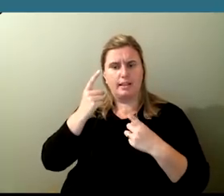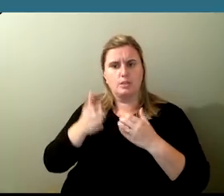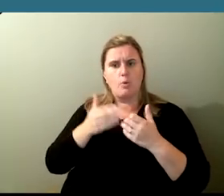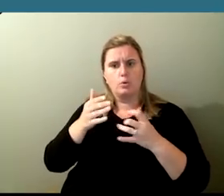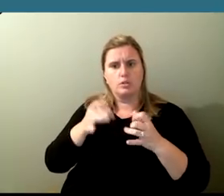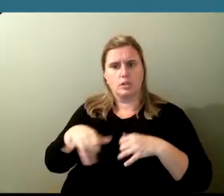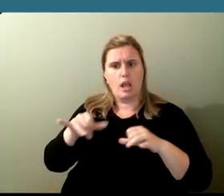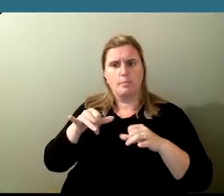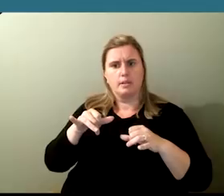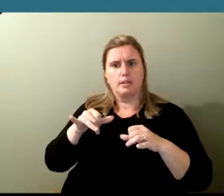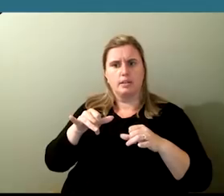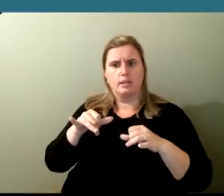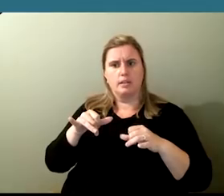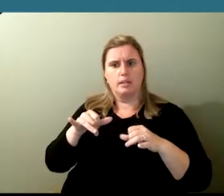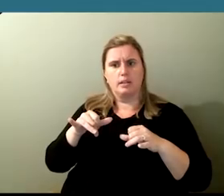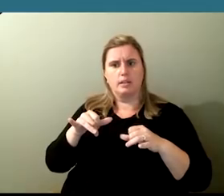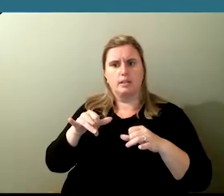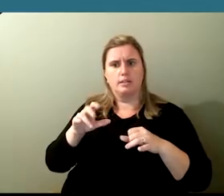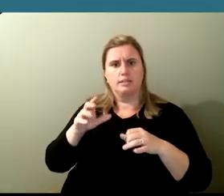commonly dimension of,